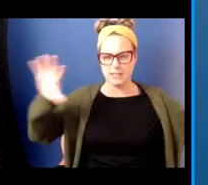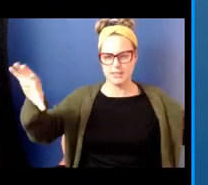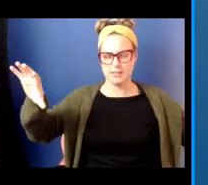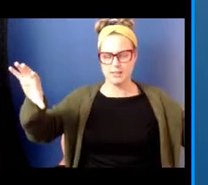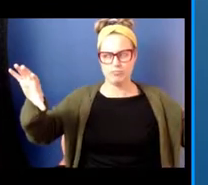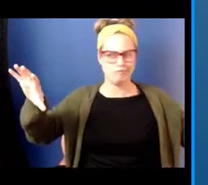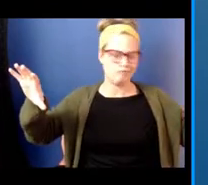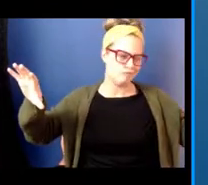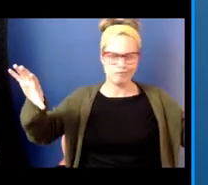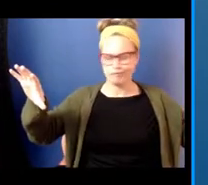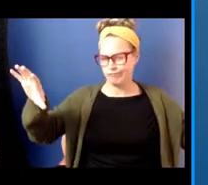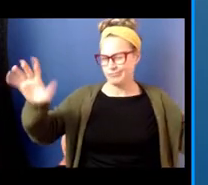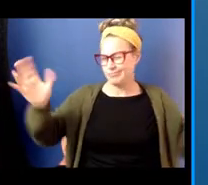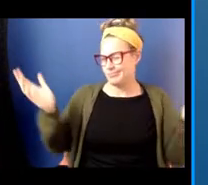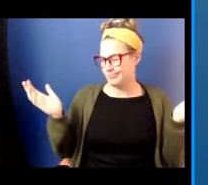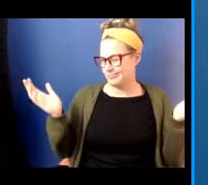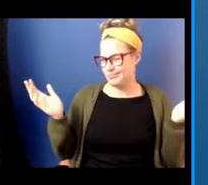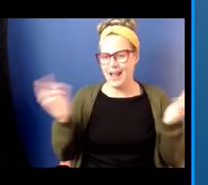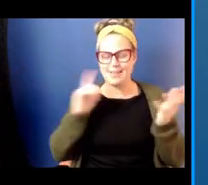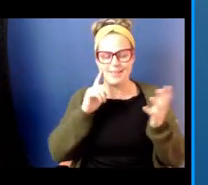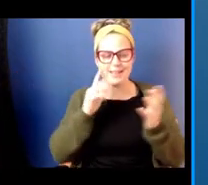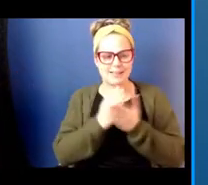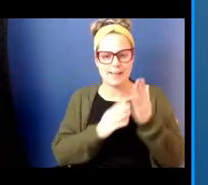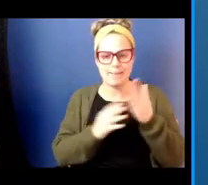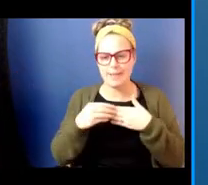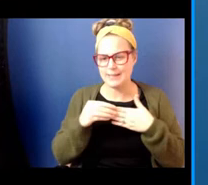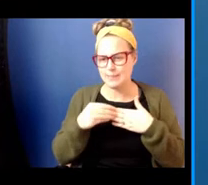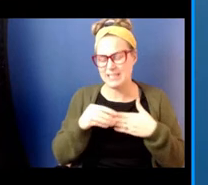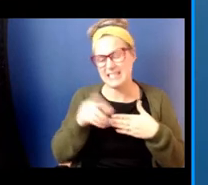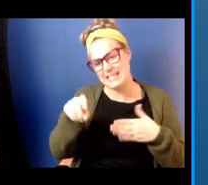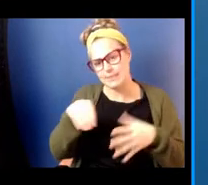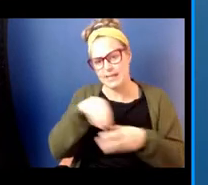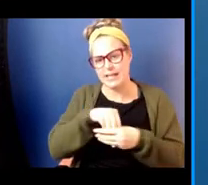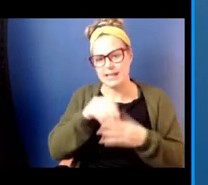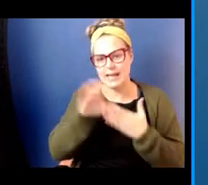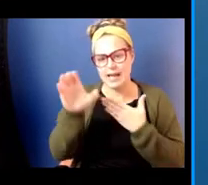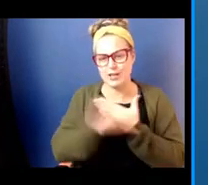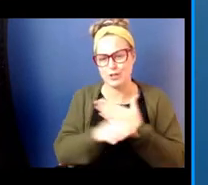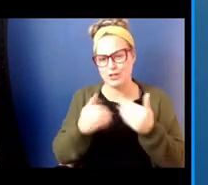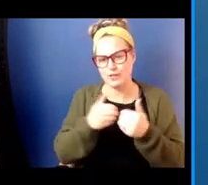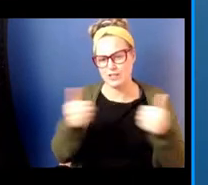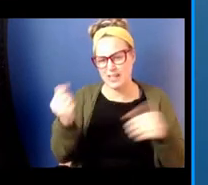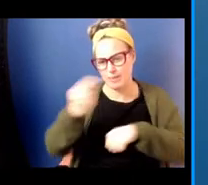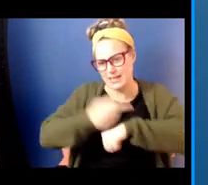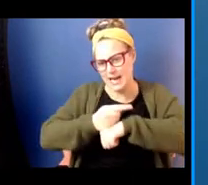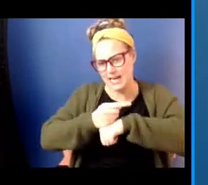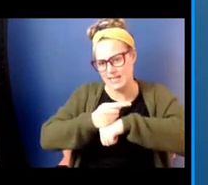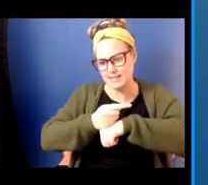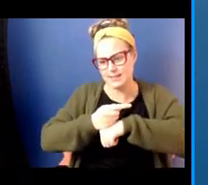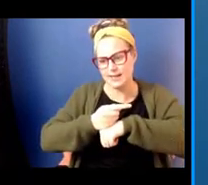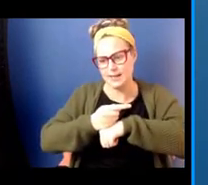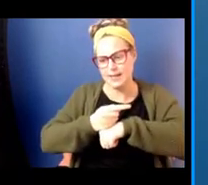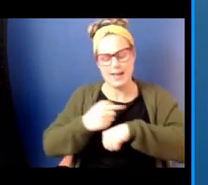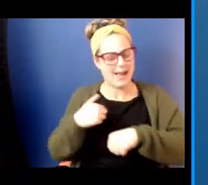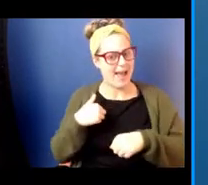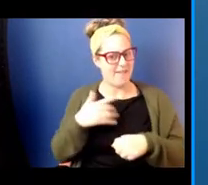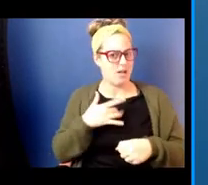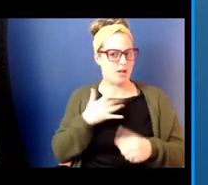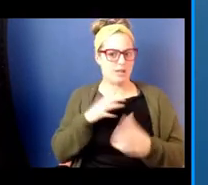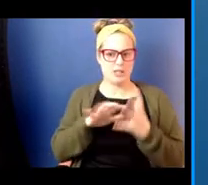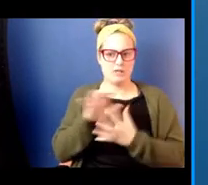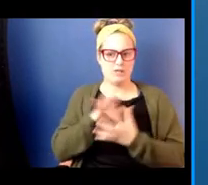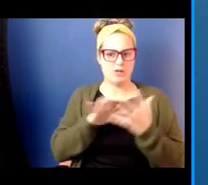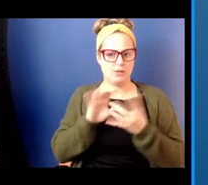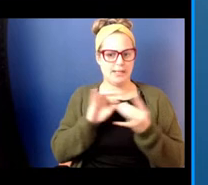of flexibility in the calendar to make those separate days I I think it's a confusing message to have them on the same day